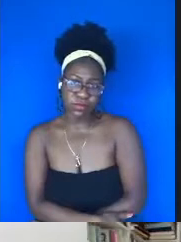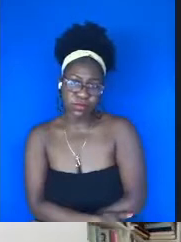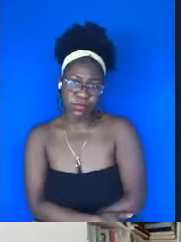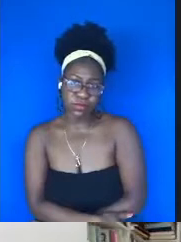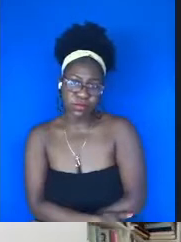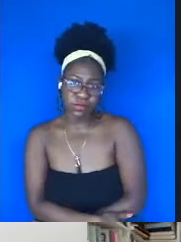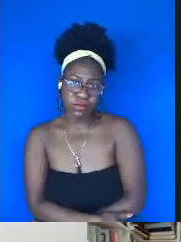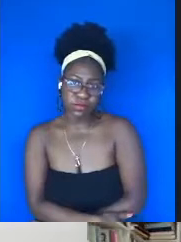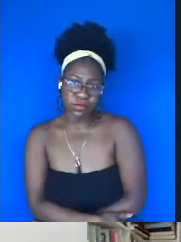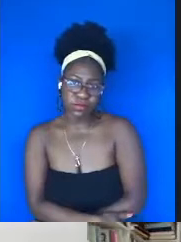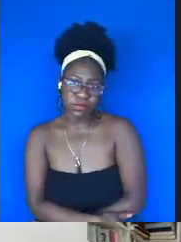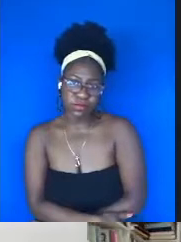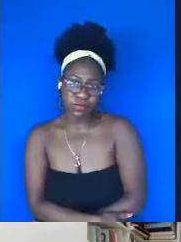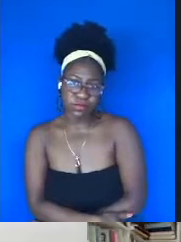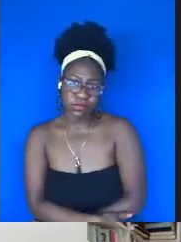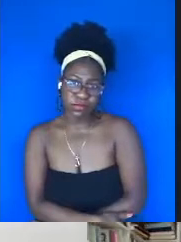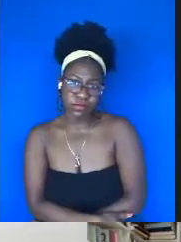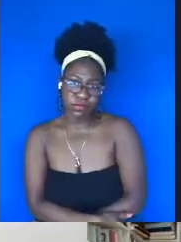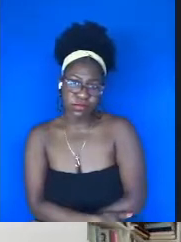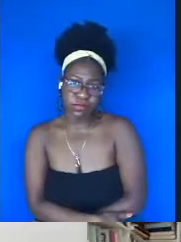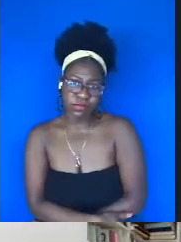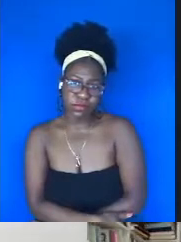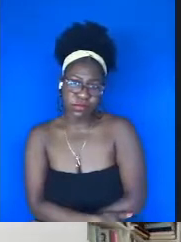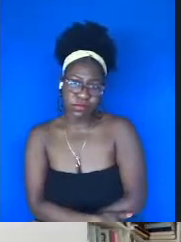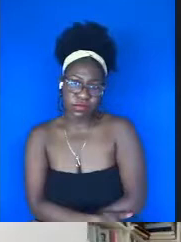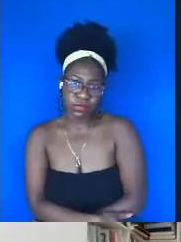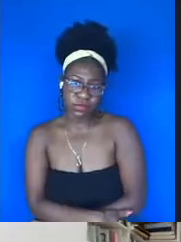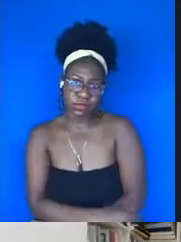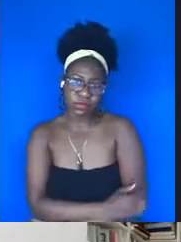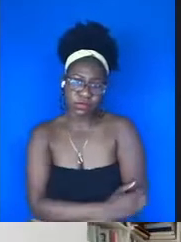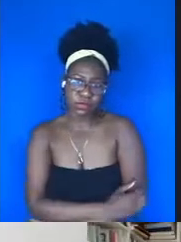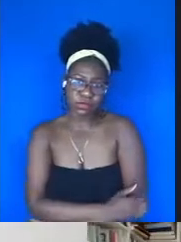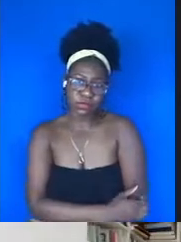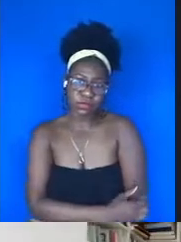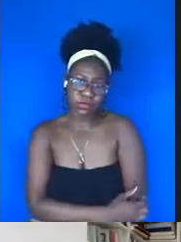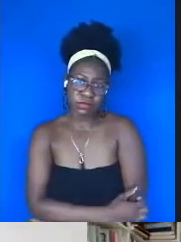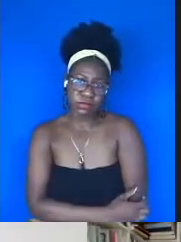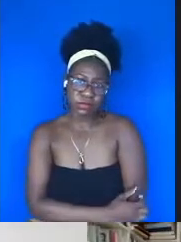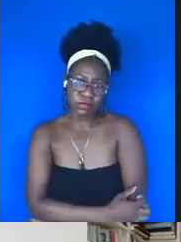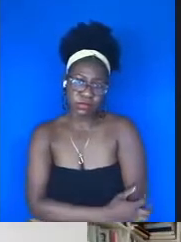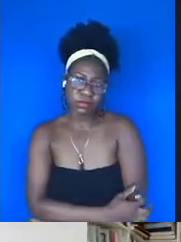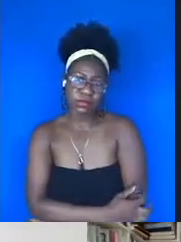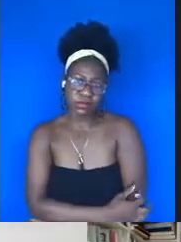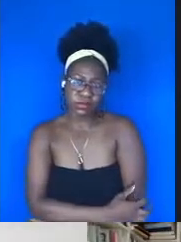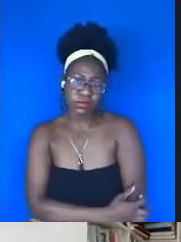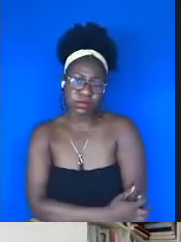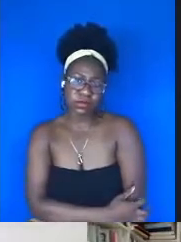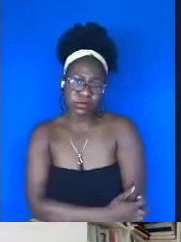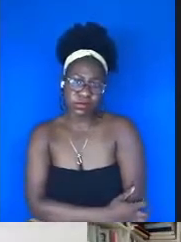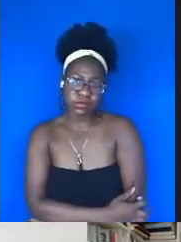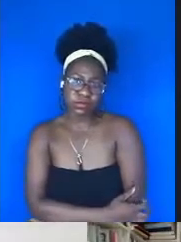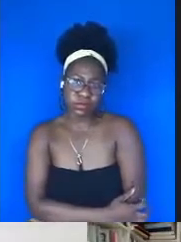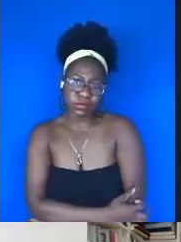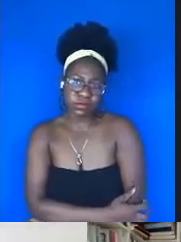that's the system, and people of color are always pitted against one another because we're battling in the